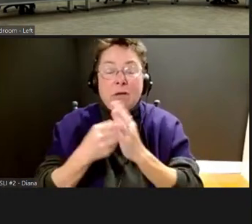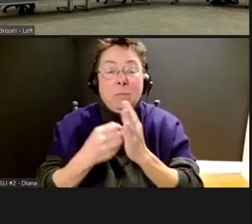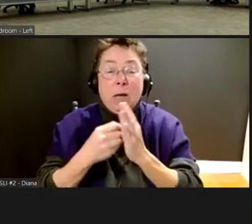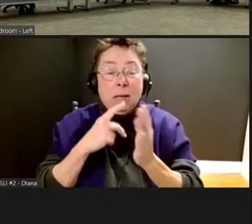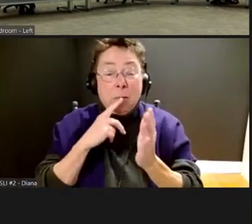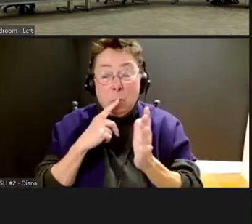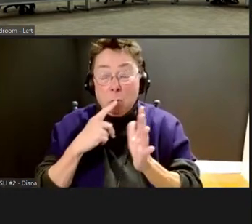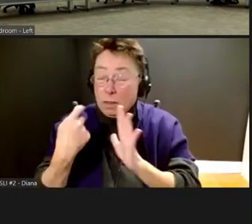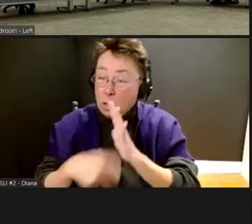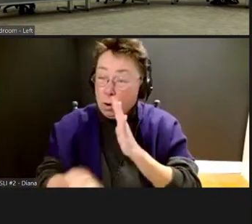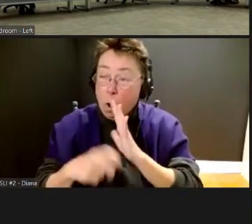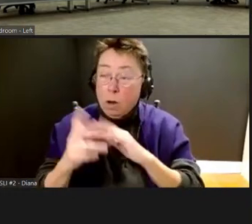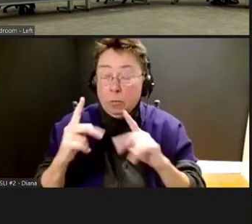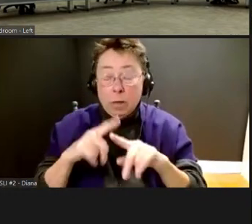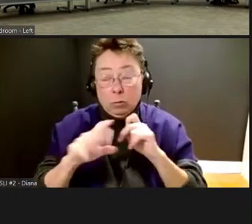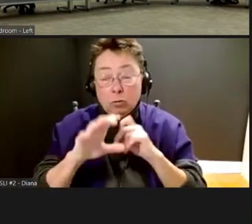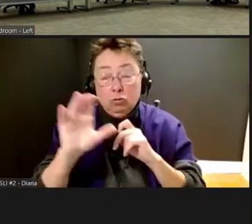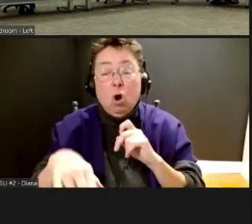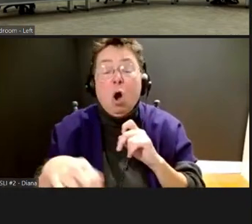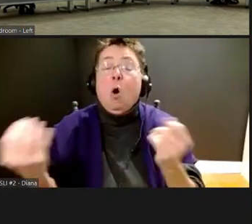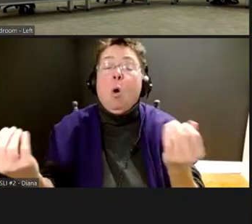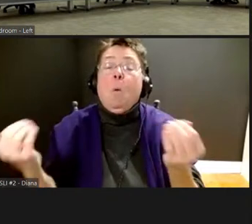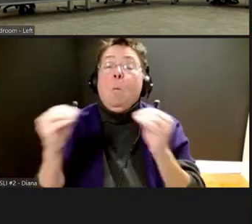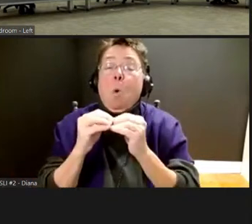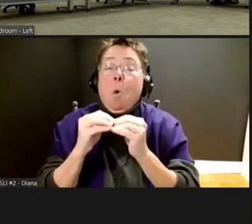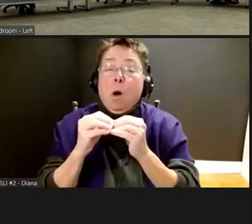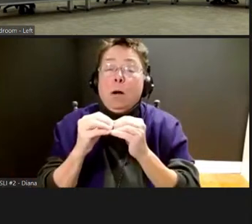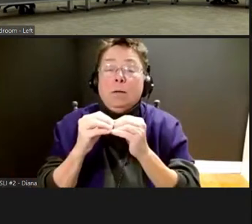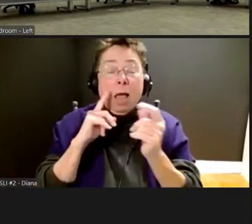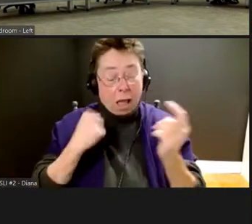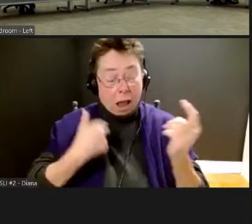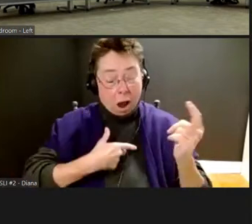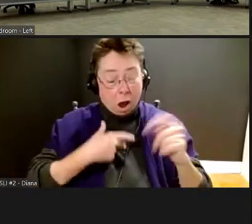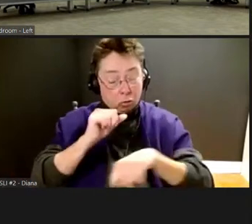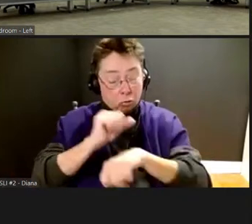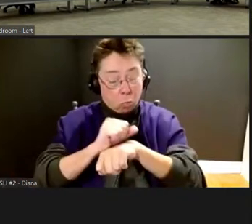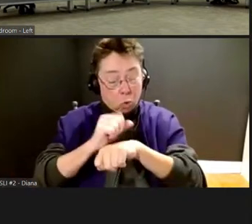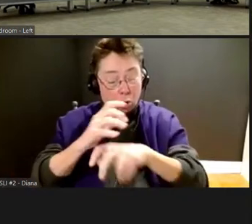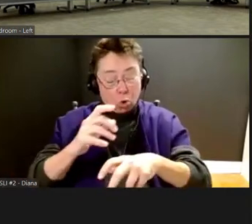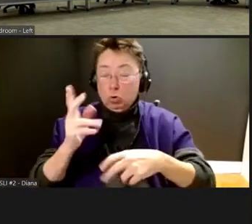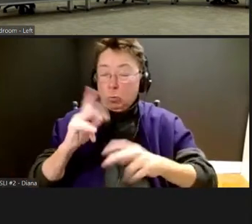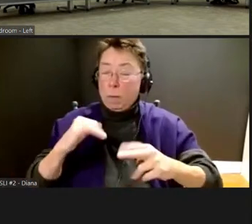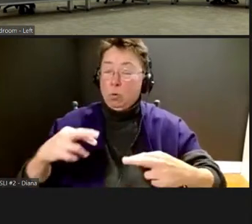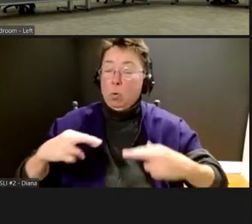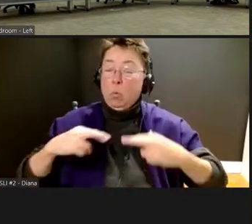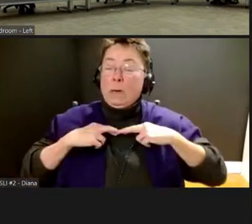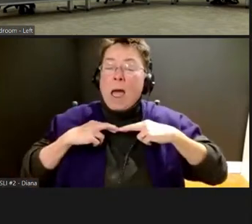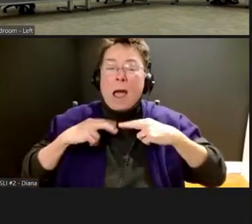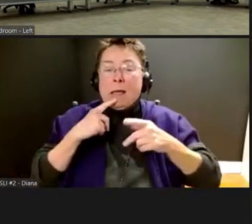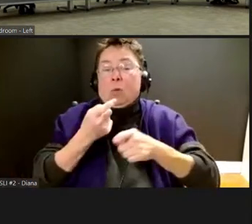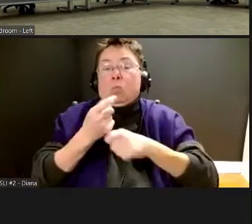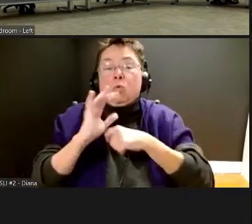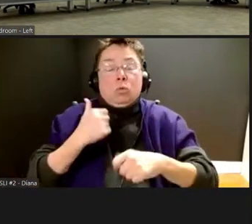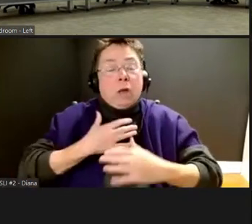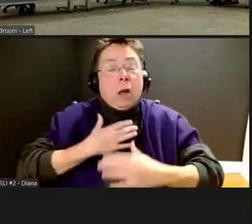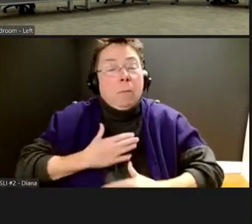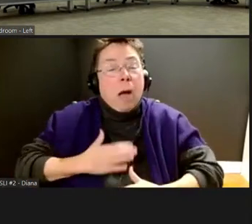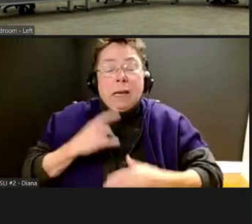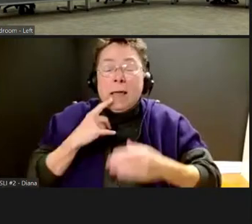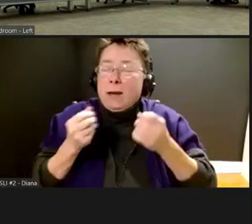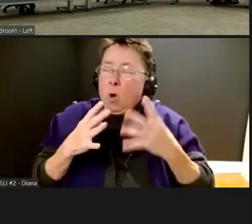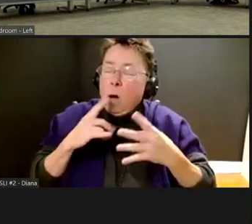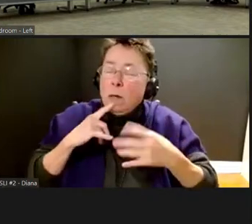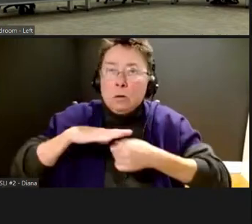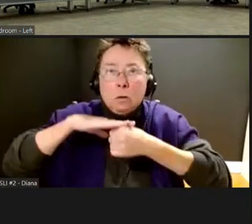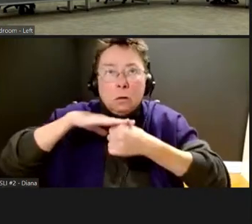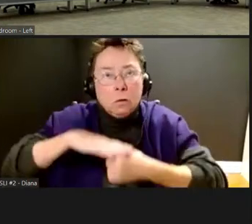people of Chicago much, much more. For us workers and retirees, it tears apart our bodies. It causes so much unneeded